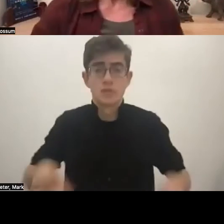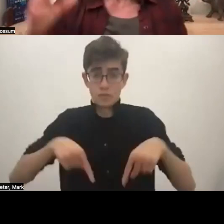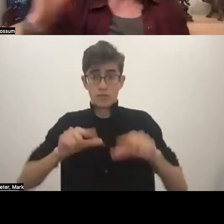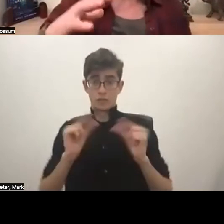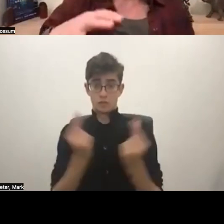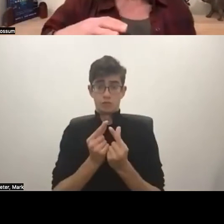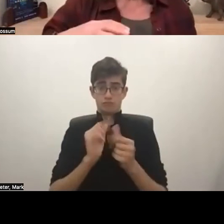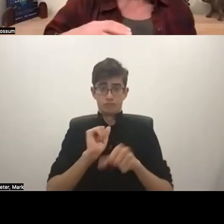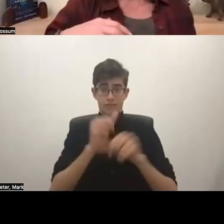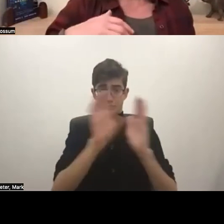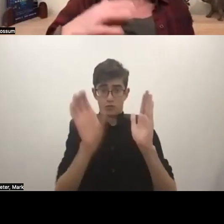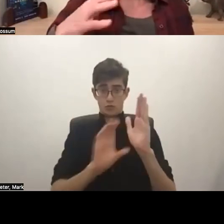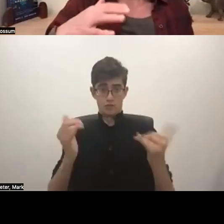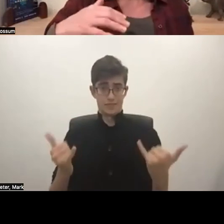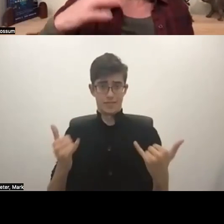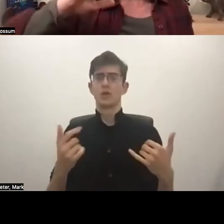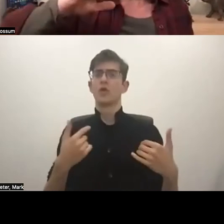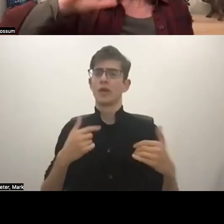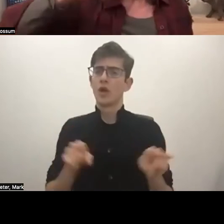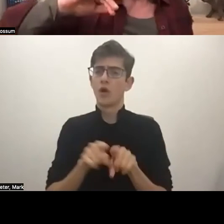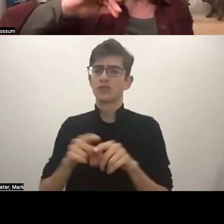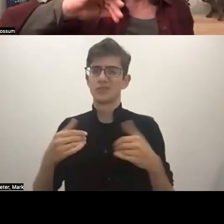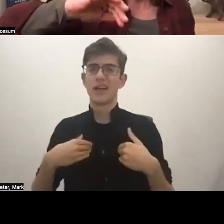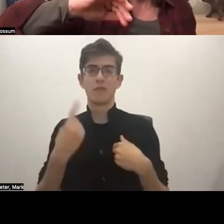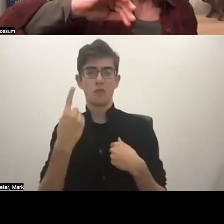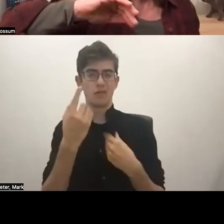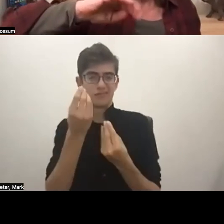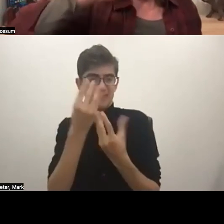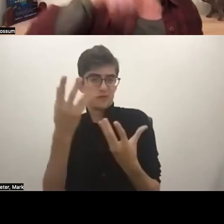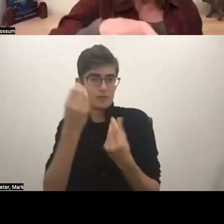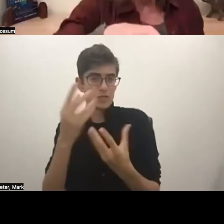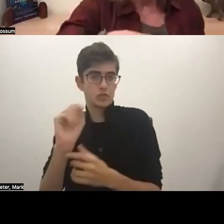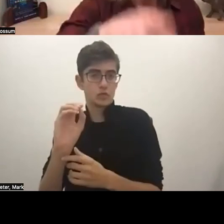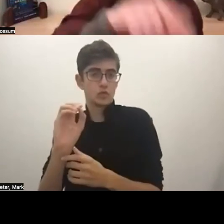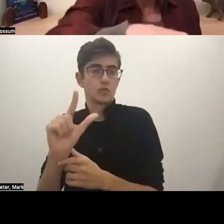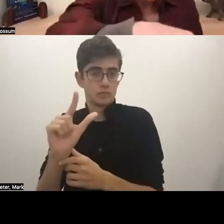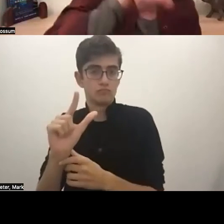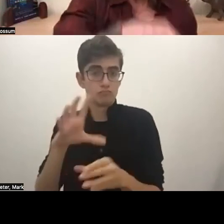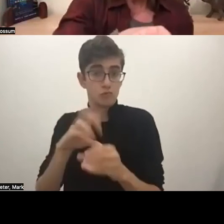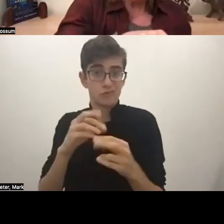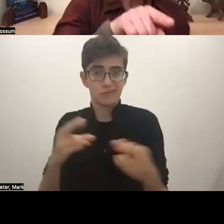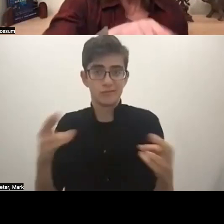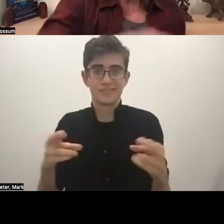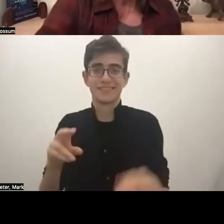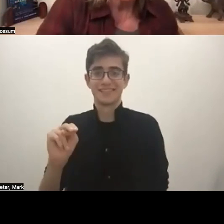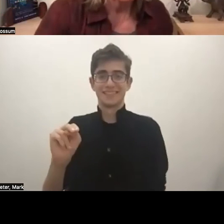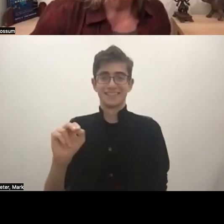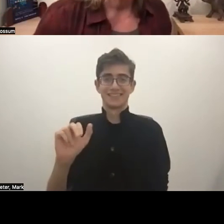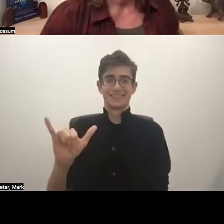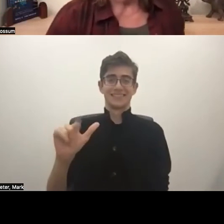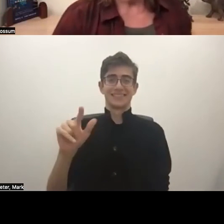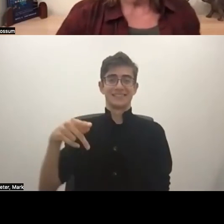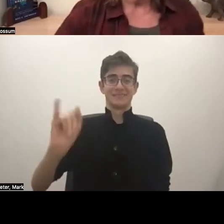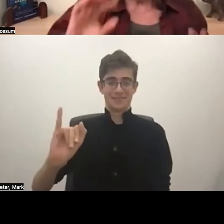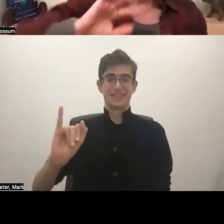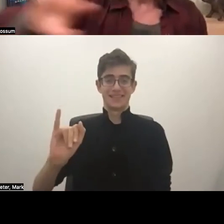together, also have created an informational tool with resources, including that great NILPI link that